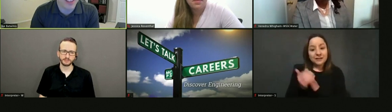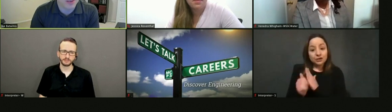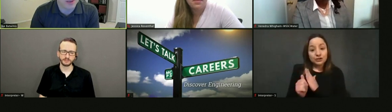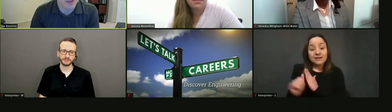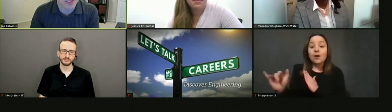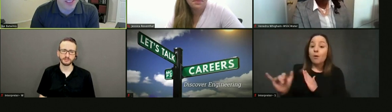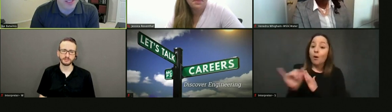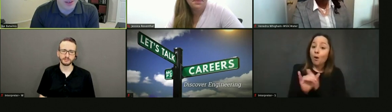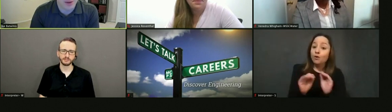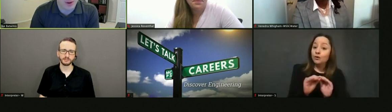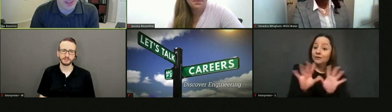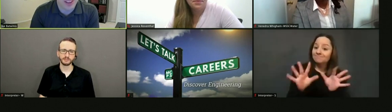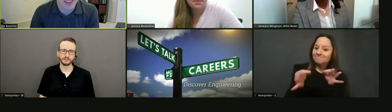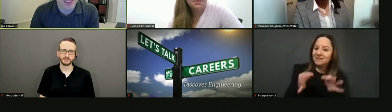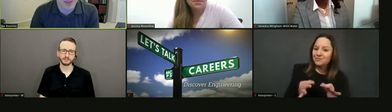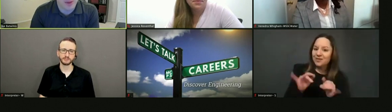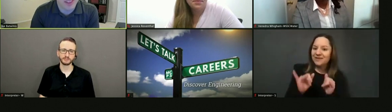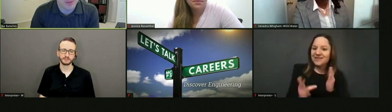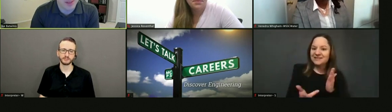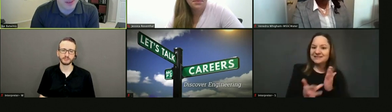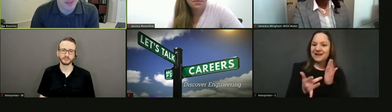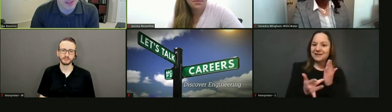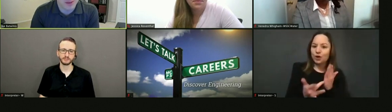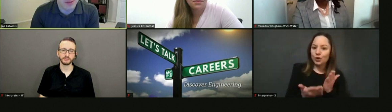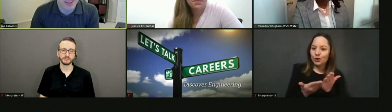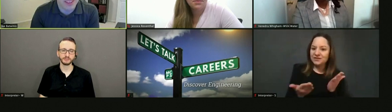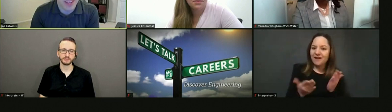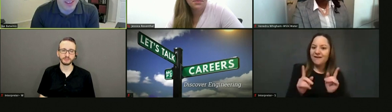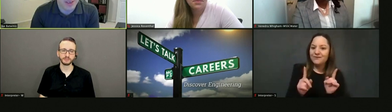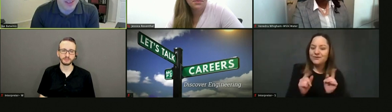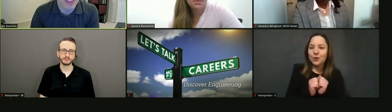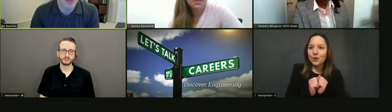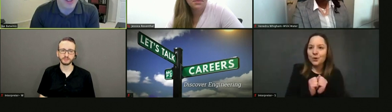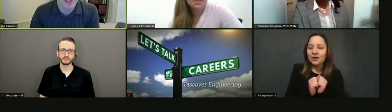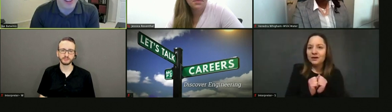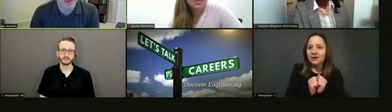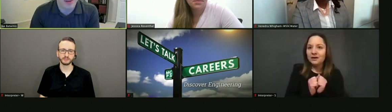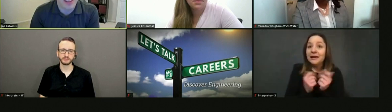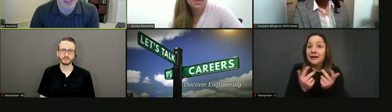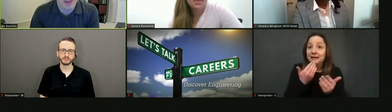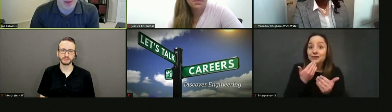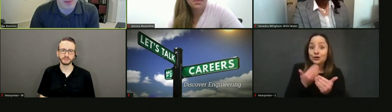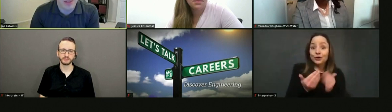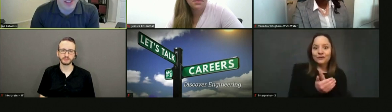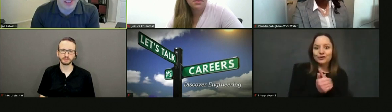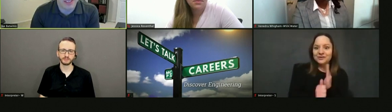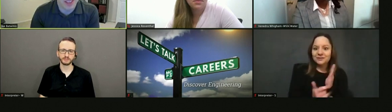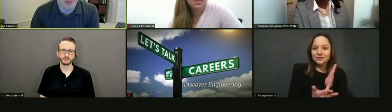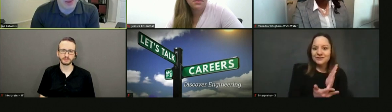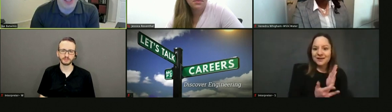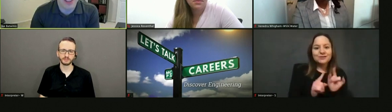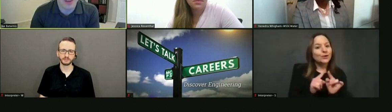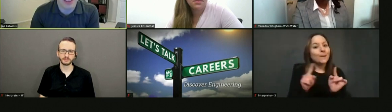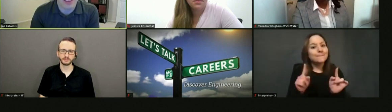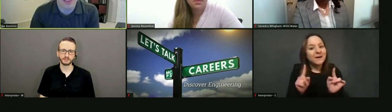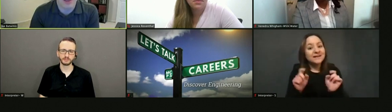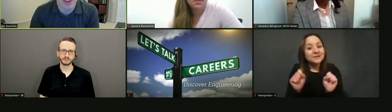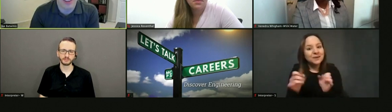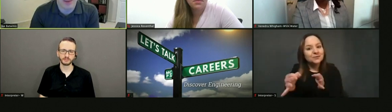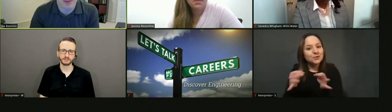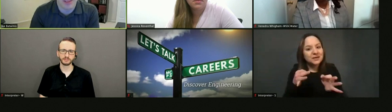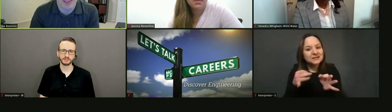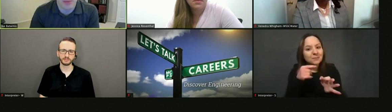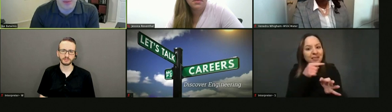the technical stuff that you're working on. So it's one thing to be really good and technical, but it's another thing to be able to actually explain